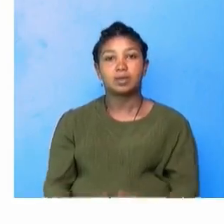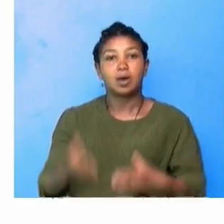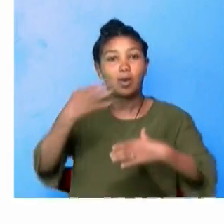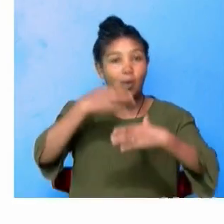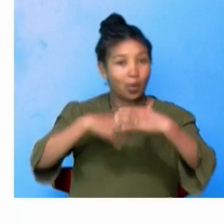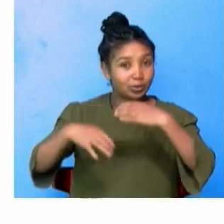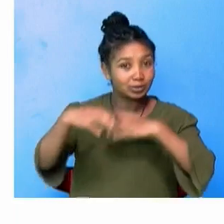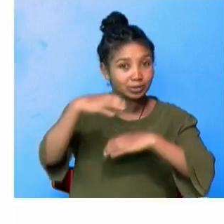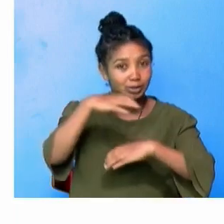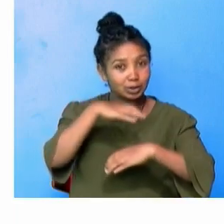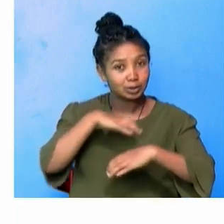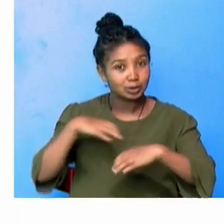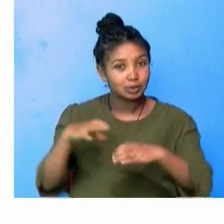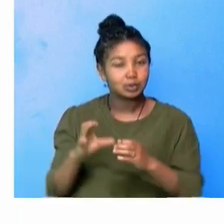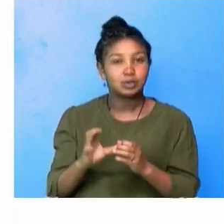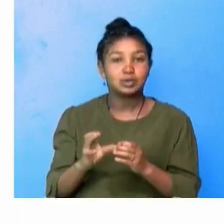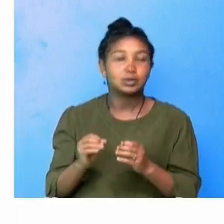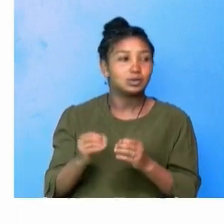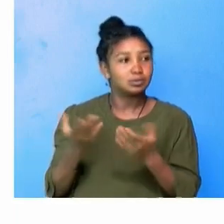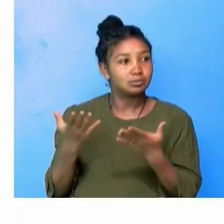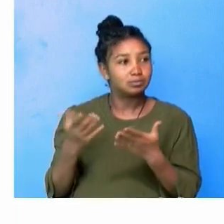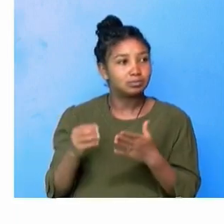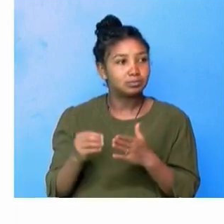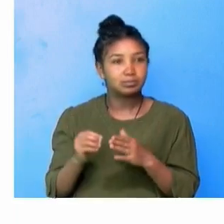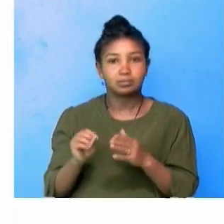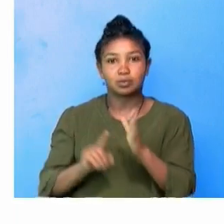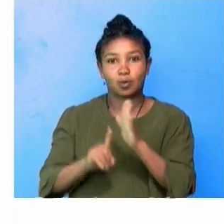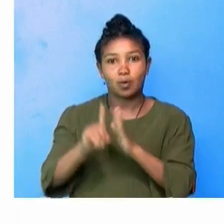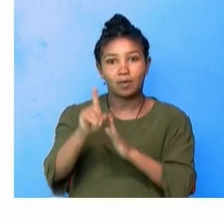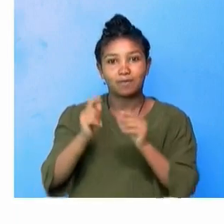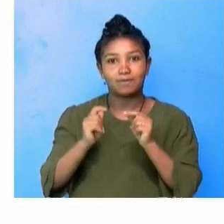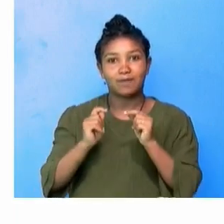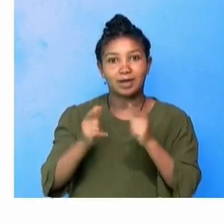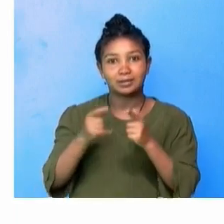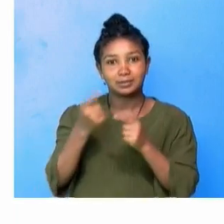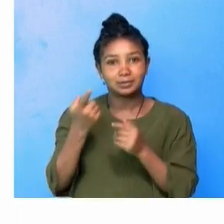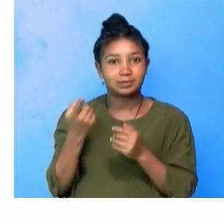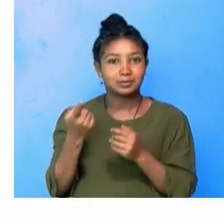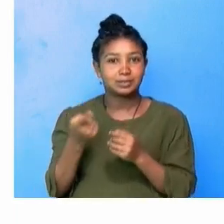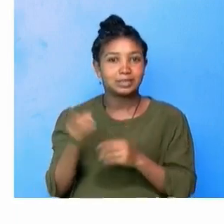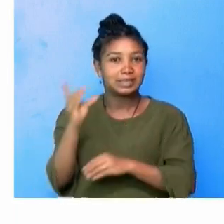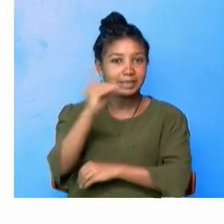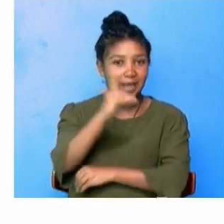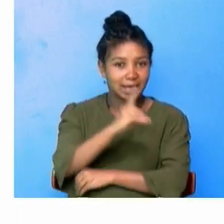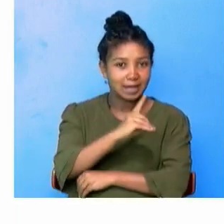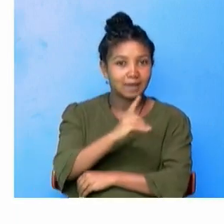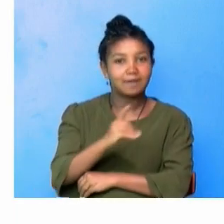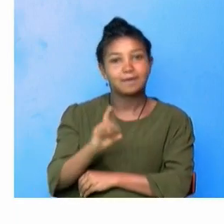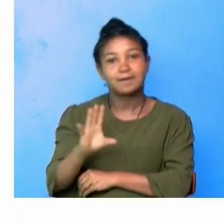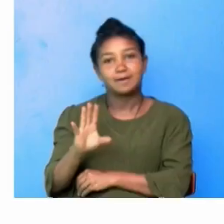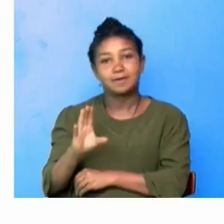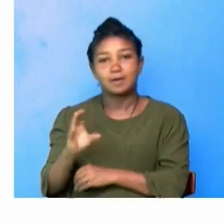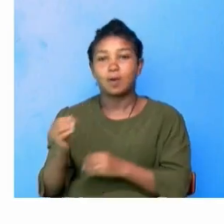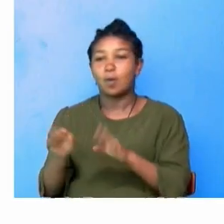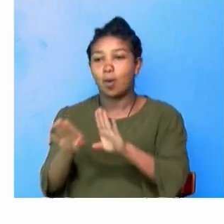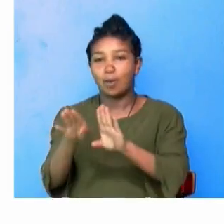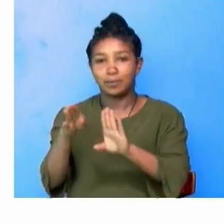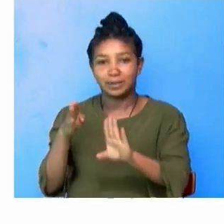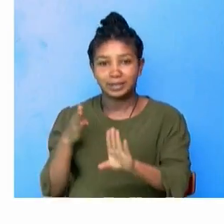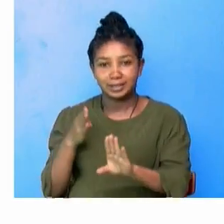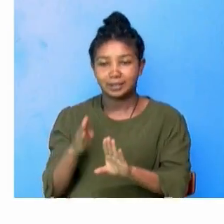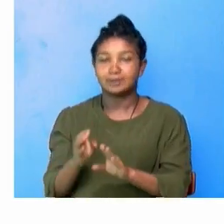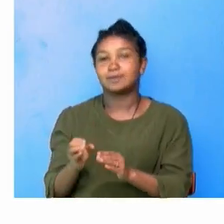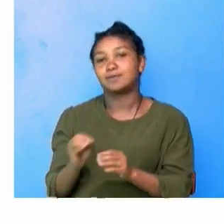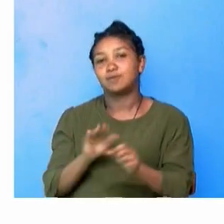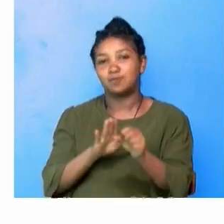Hot, 2, tall, 3, fast, 4, day, 5, open, 6,